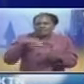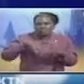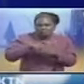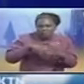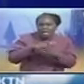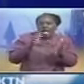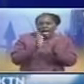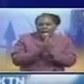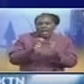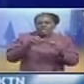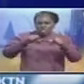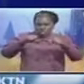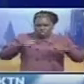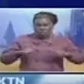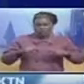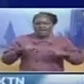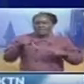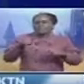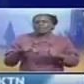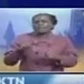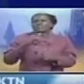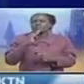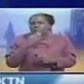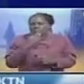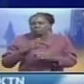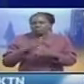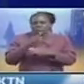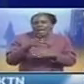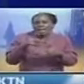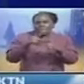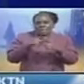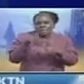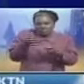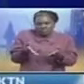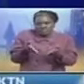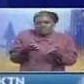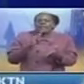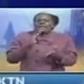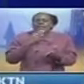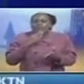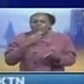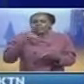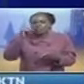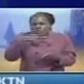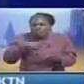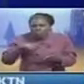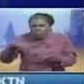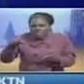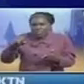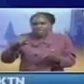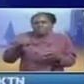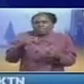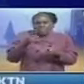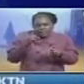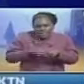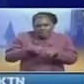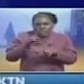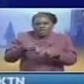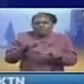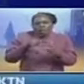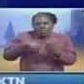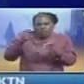Sofapaka, who are ahead of AFC Leopards by 2 points earlier today, now find themselves chasing the Leopards. Leopards defeated Sony Sugar by a solitary